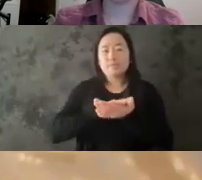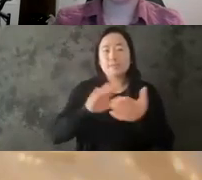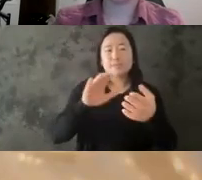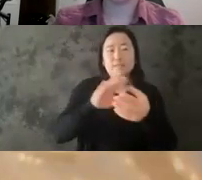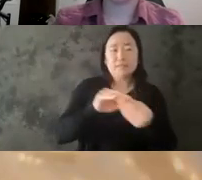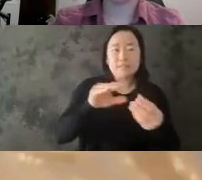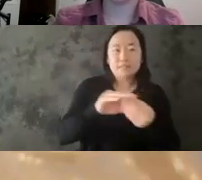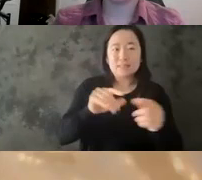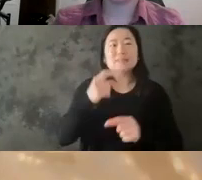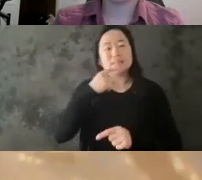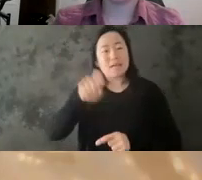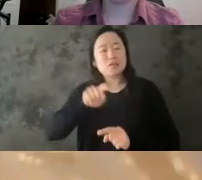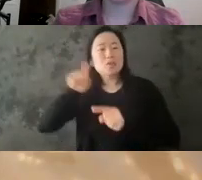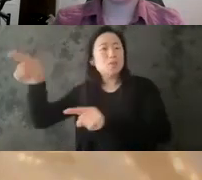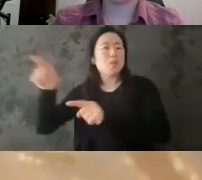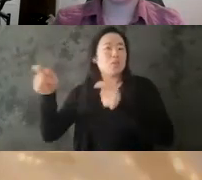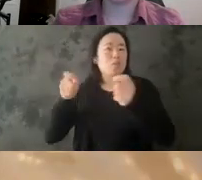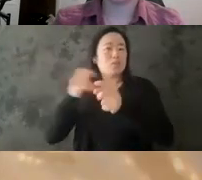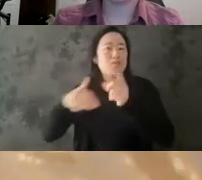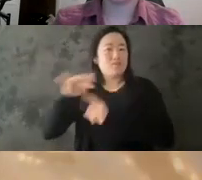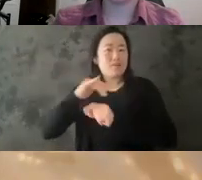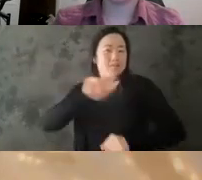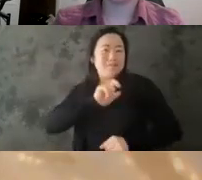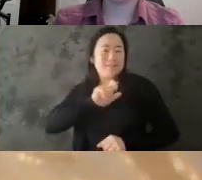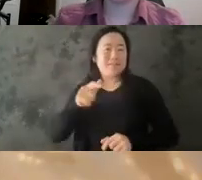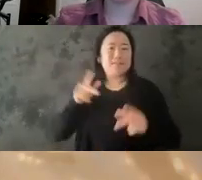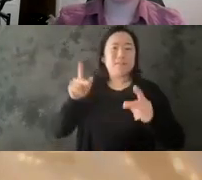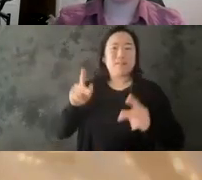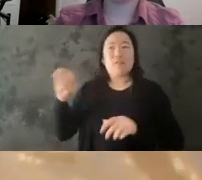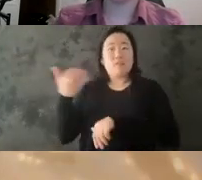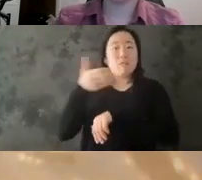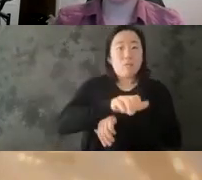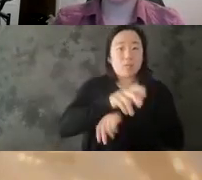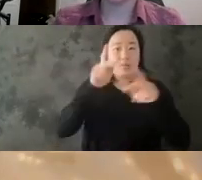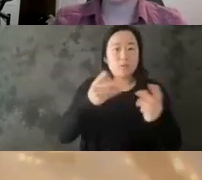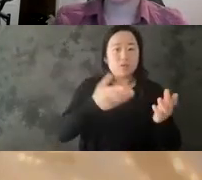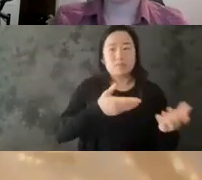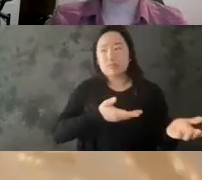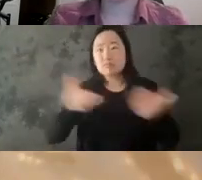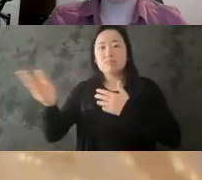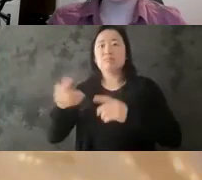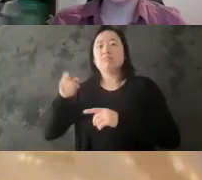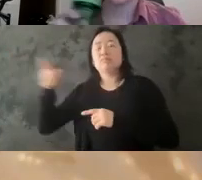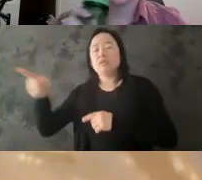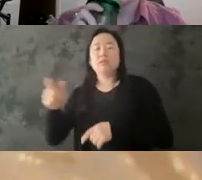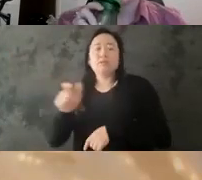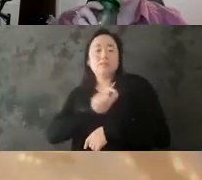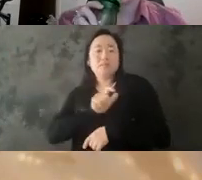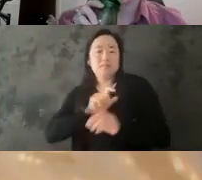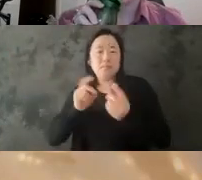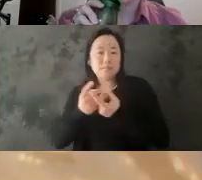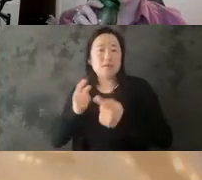forcing this person into the police station, wouldn't let this person leave, ripped their daughter from their arms,